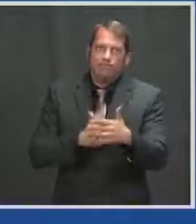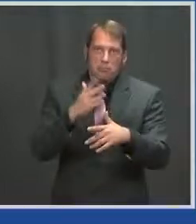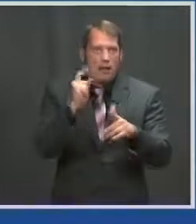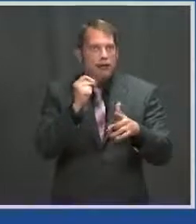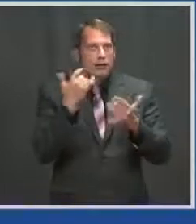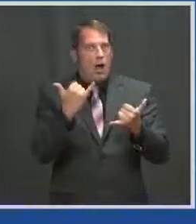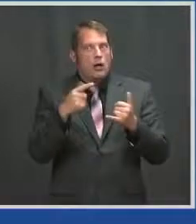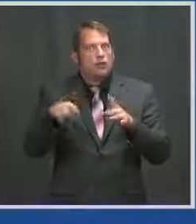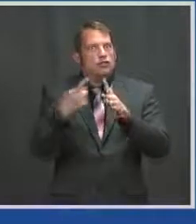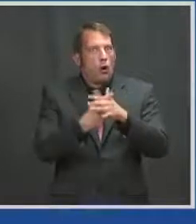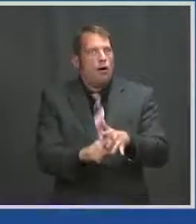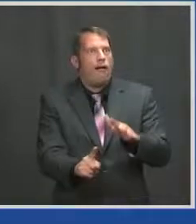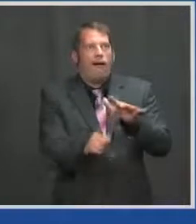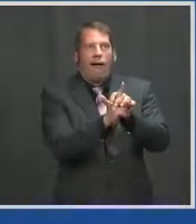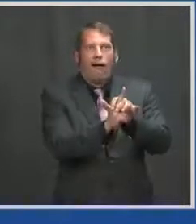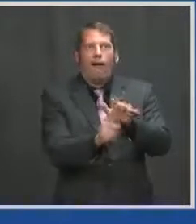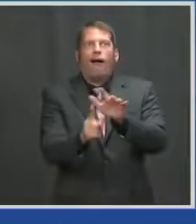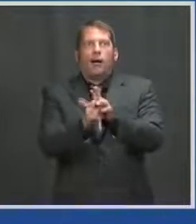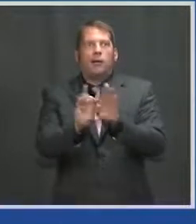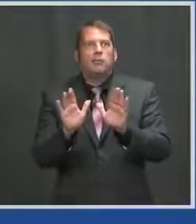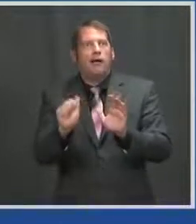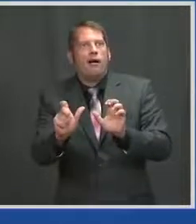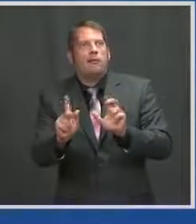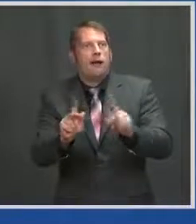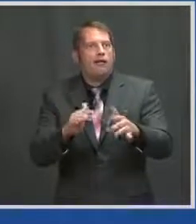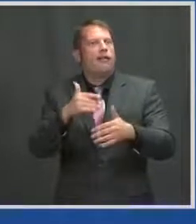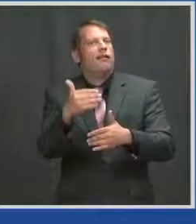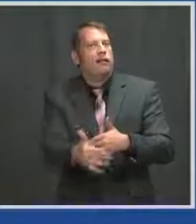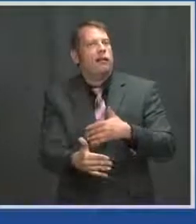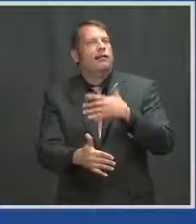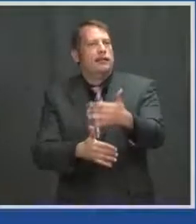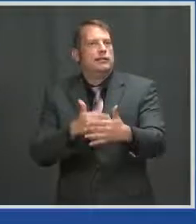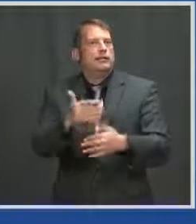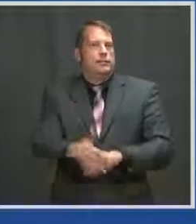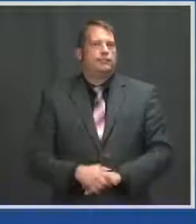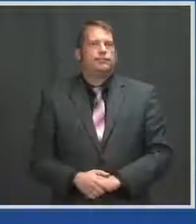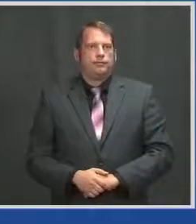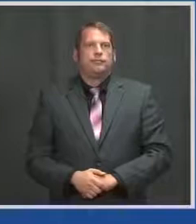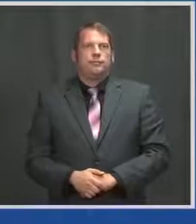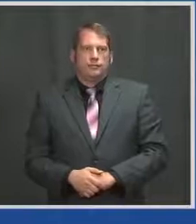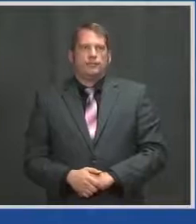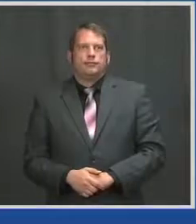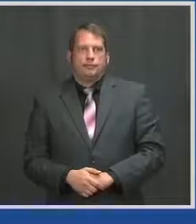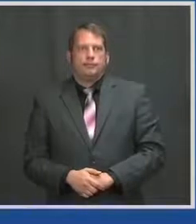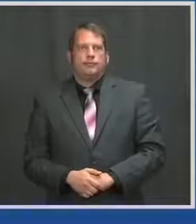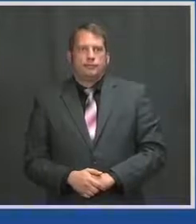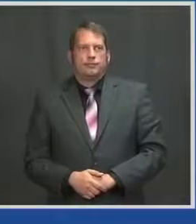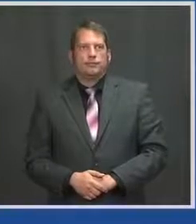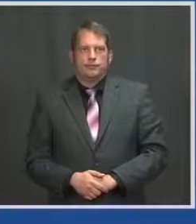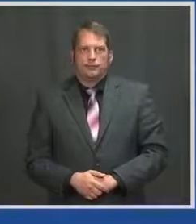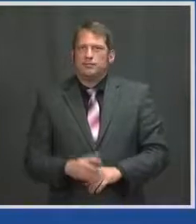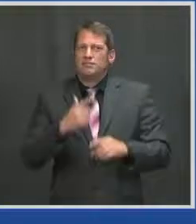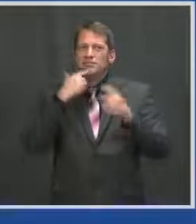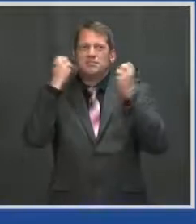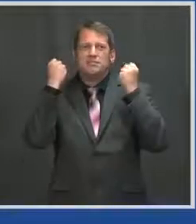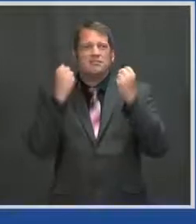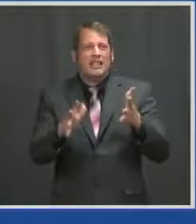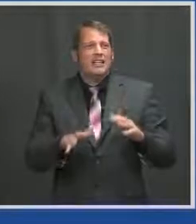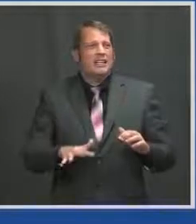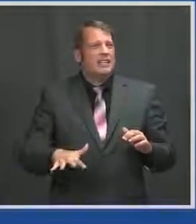will also deliver assistance to tens of thousands, and I notice every Republican in our home state talking about this as being a